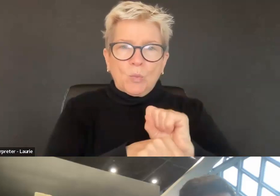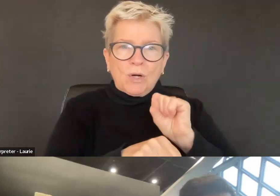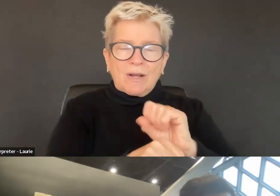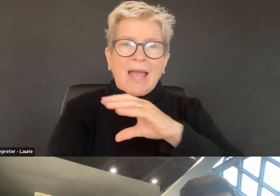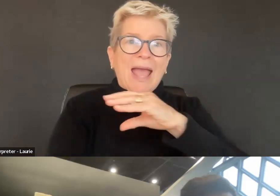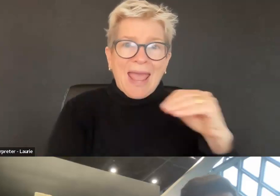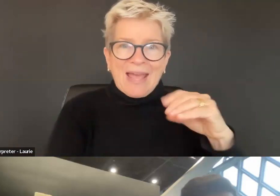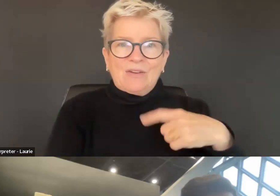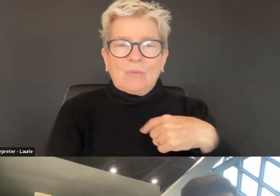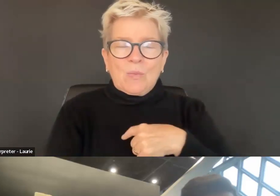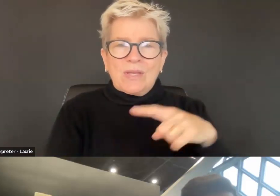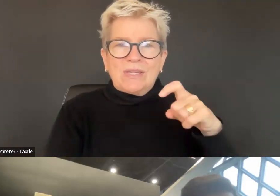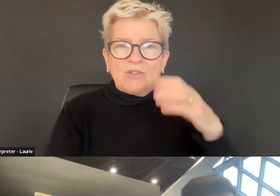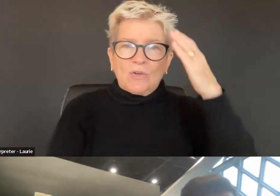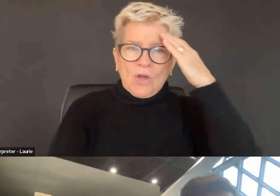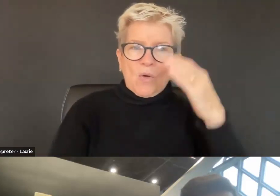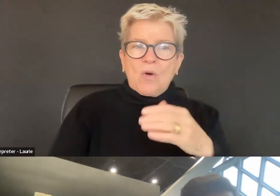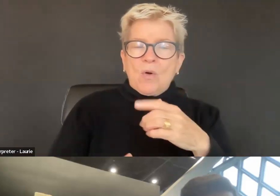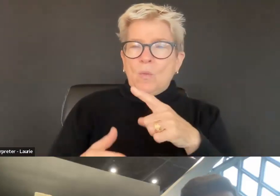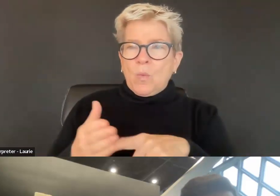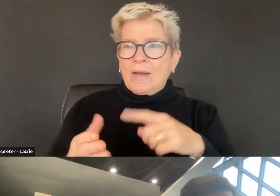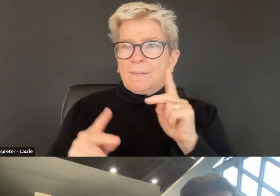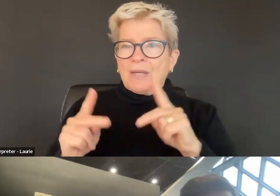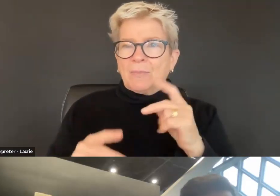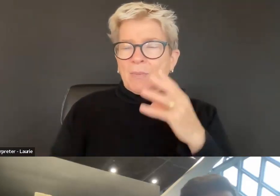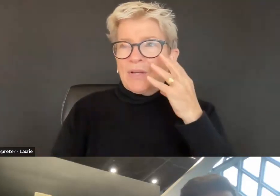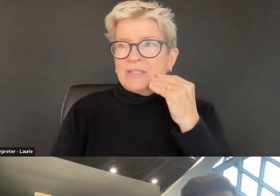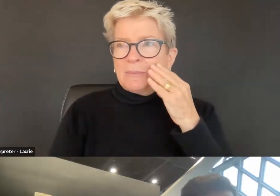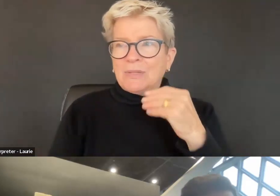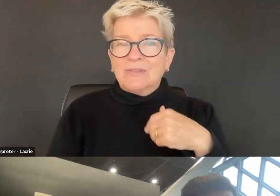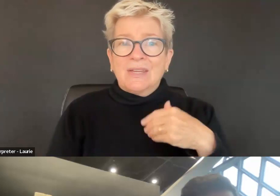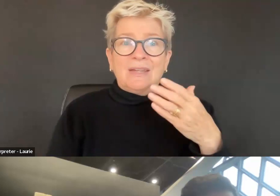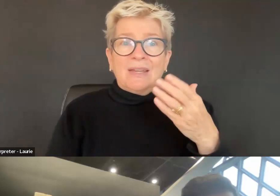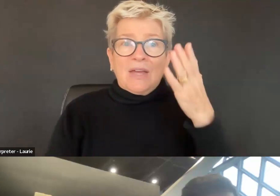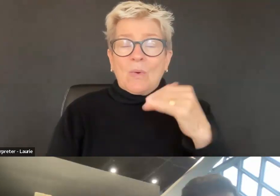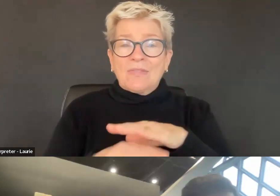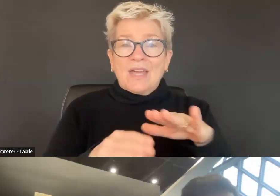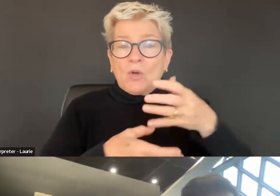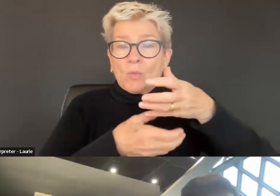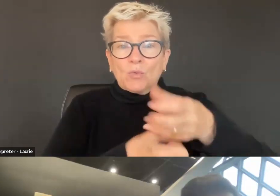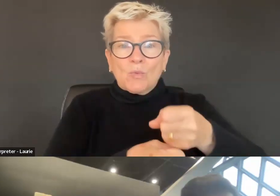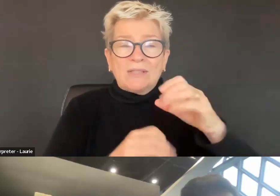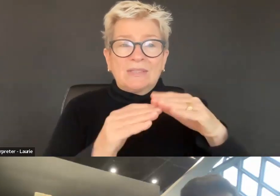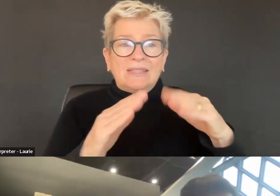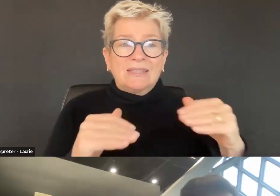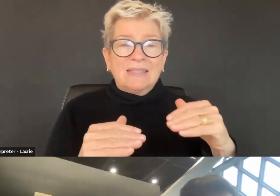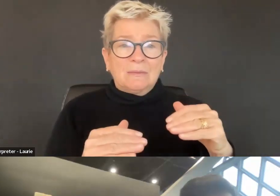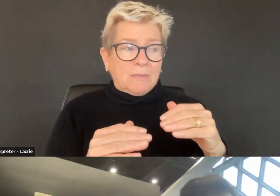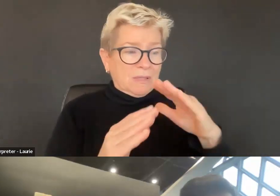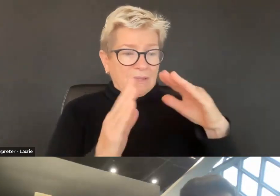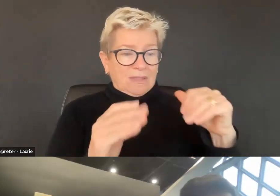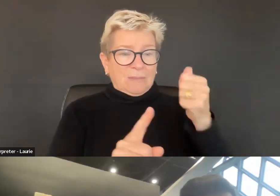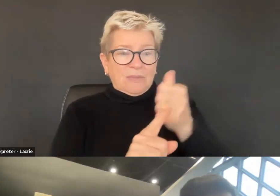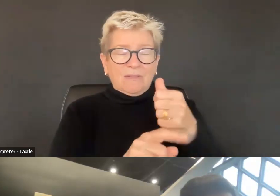to know how things are for people and why people may not trust the system when the system is so difficult and